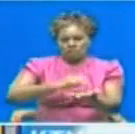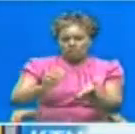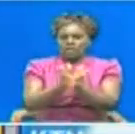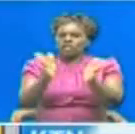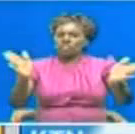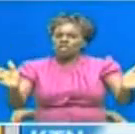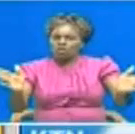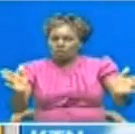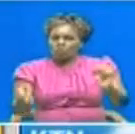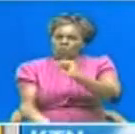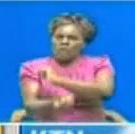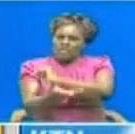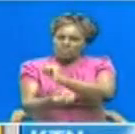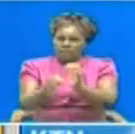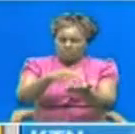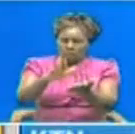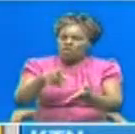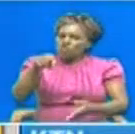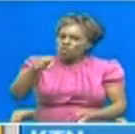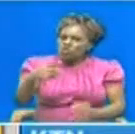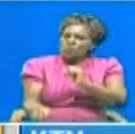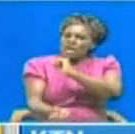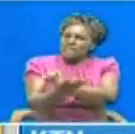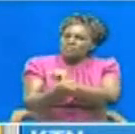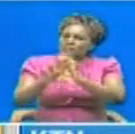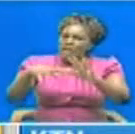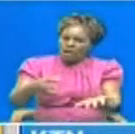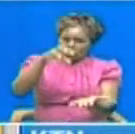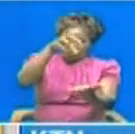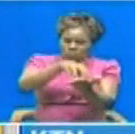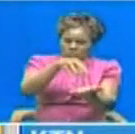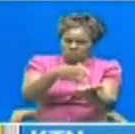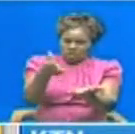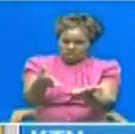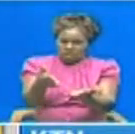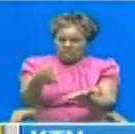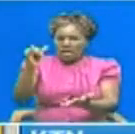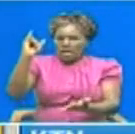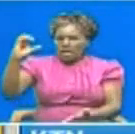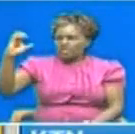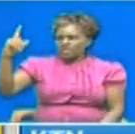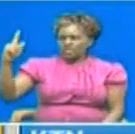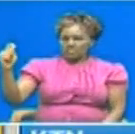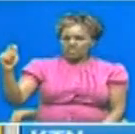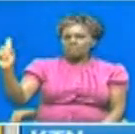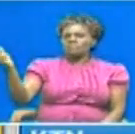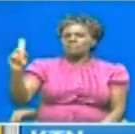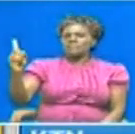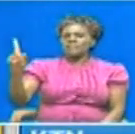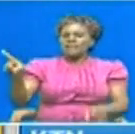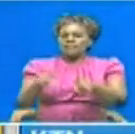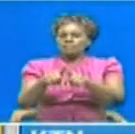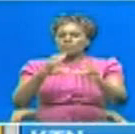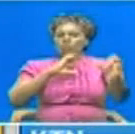General, Akamotho Njenga. Mr. Njenga, how would you describe the approach taken by the ICT Cabinet Secretary as well as